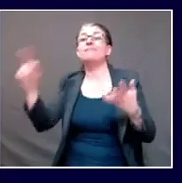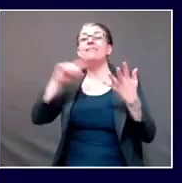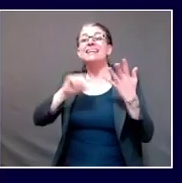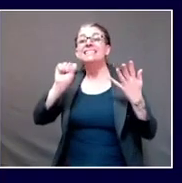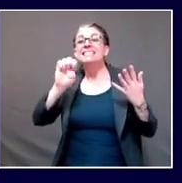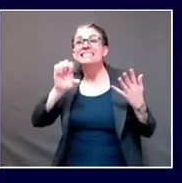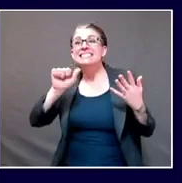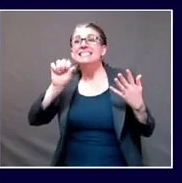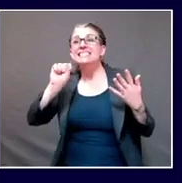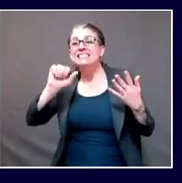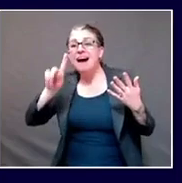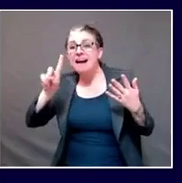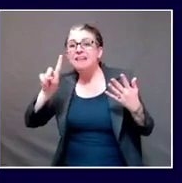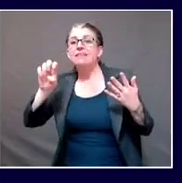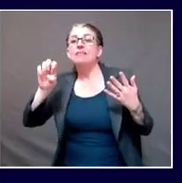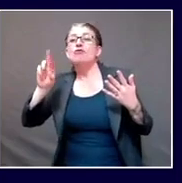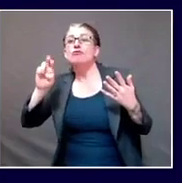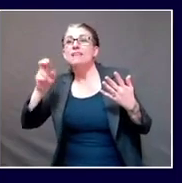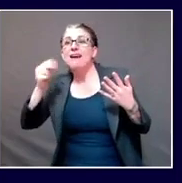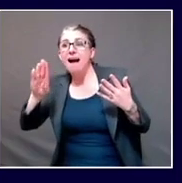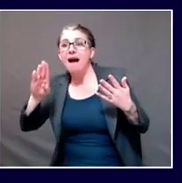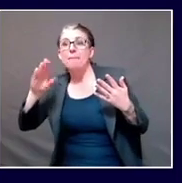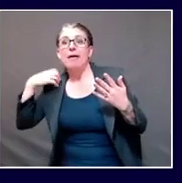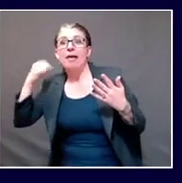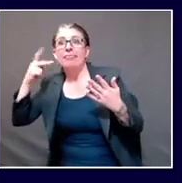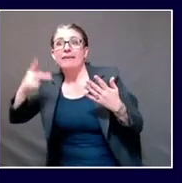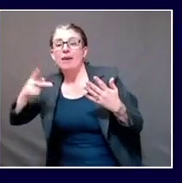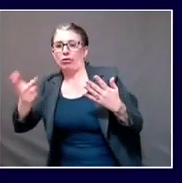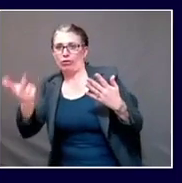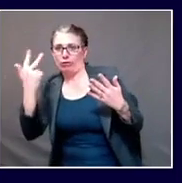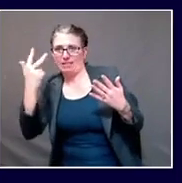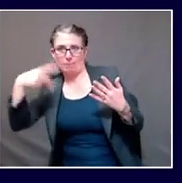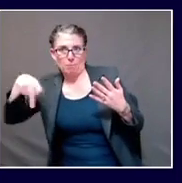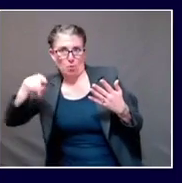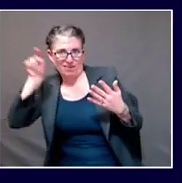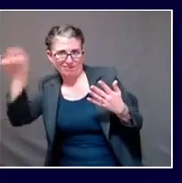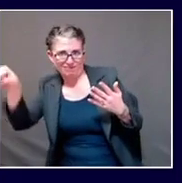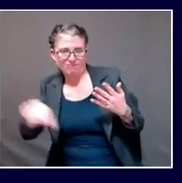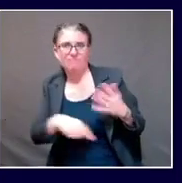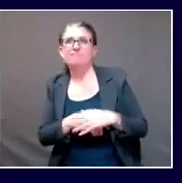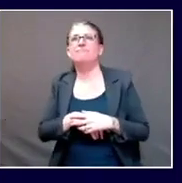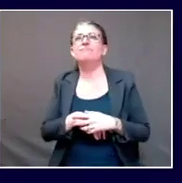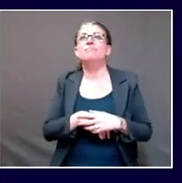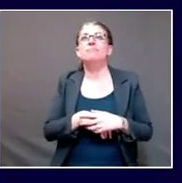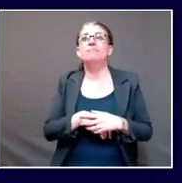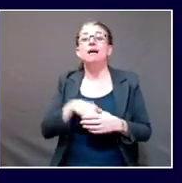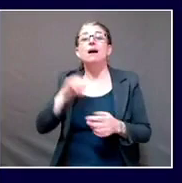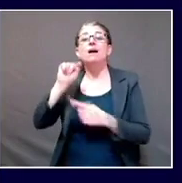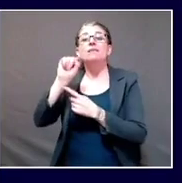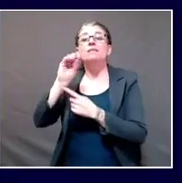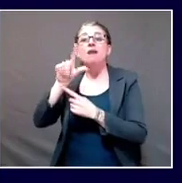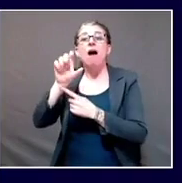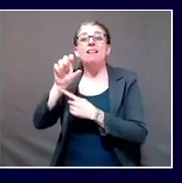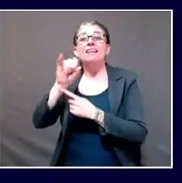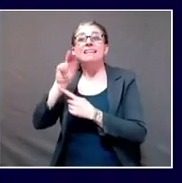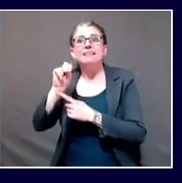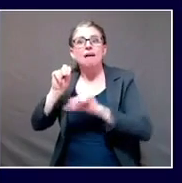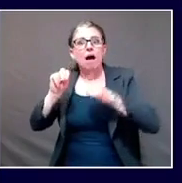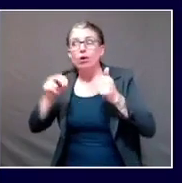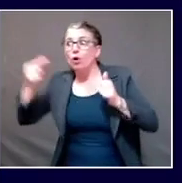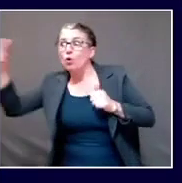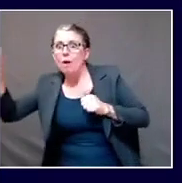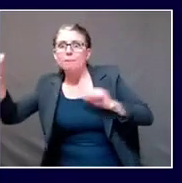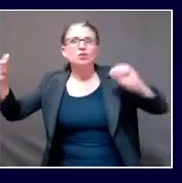cases. At the Tottle Inn in Scarborough, six cases. And finally, at Whitney Energy